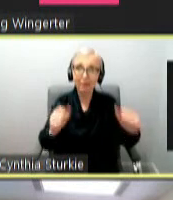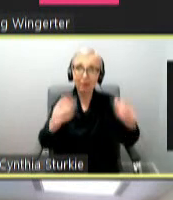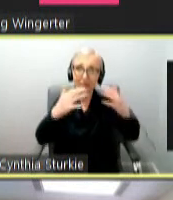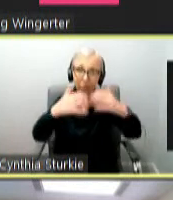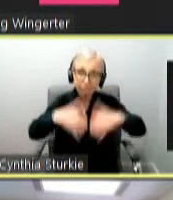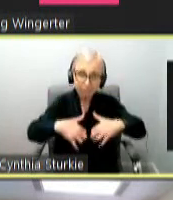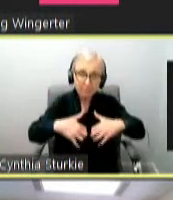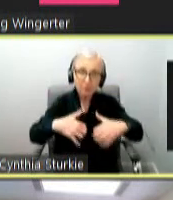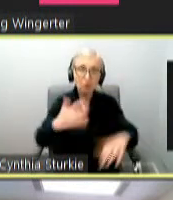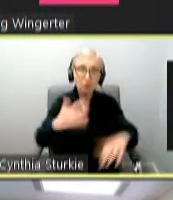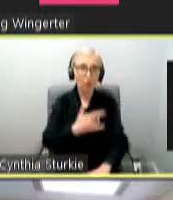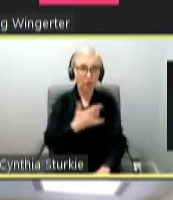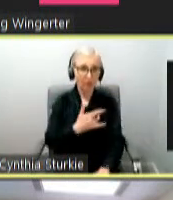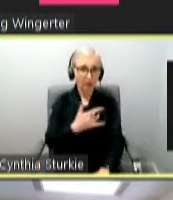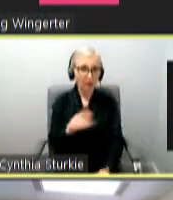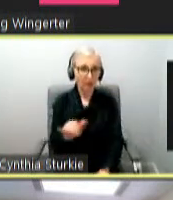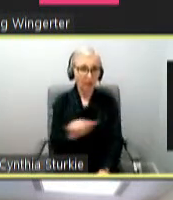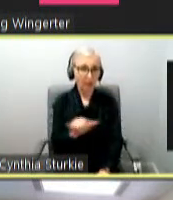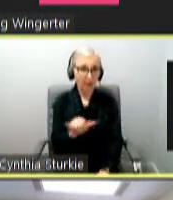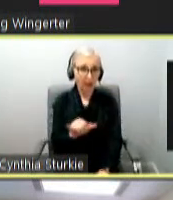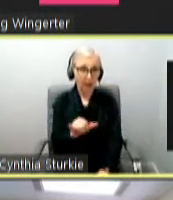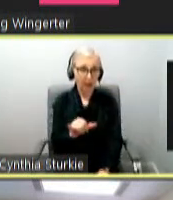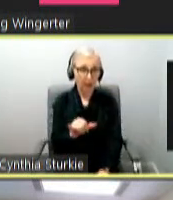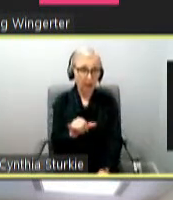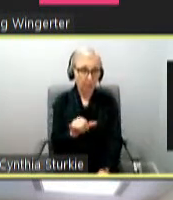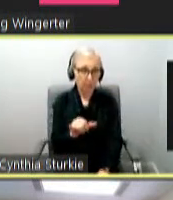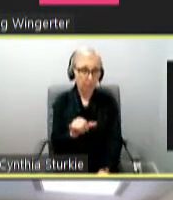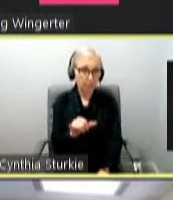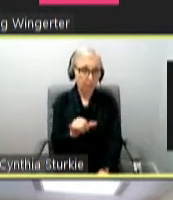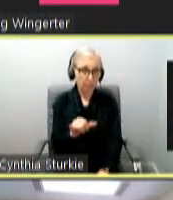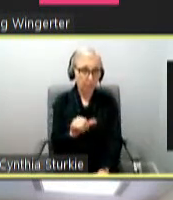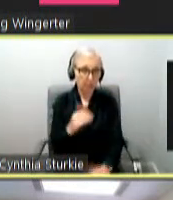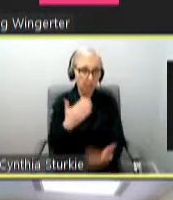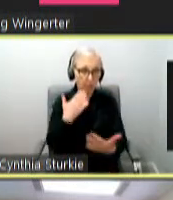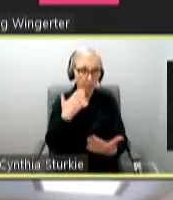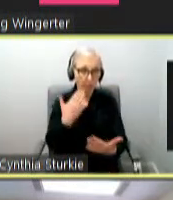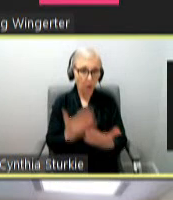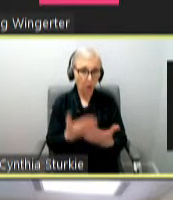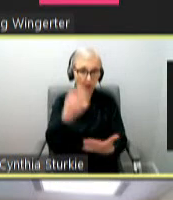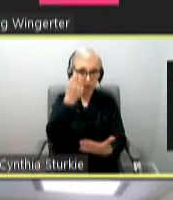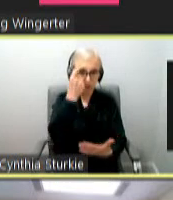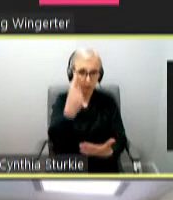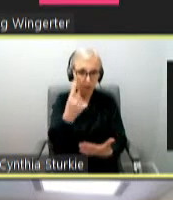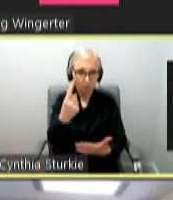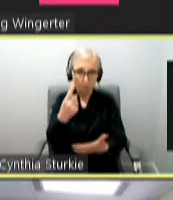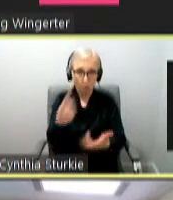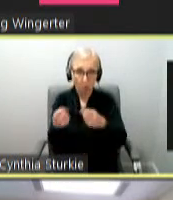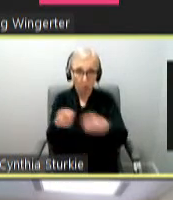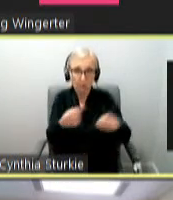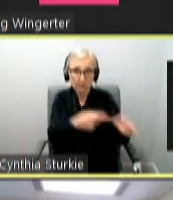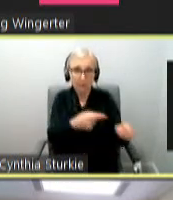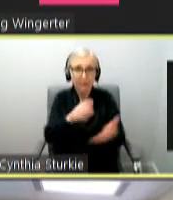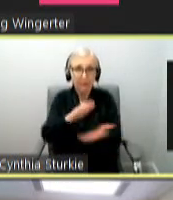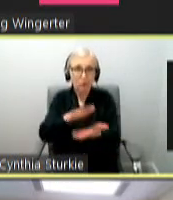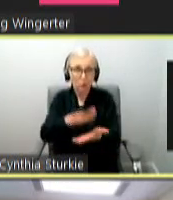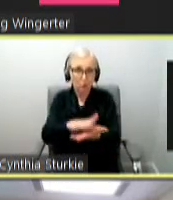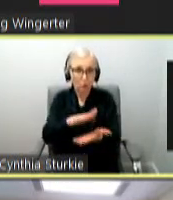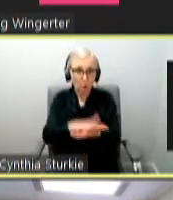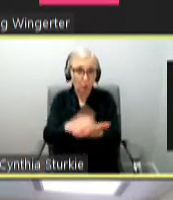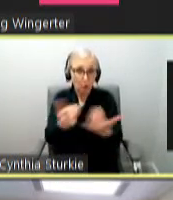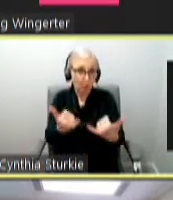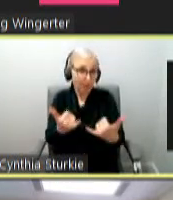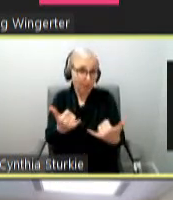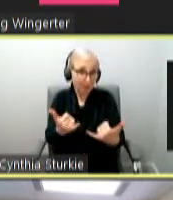do you feel like you have a good understanding of what's happening in schools right now? Do you feel like the outbreaks